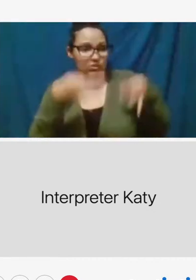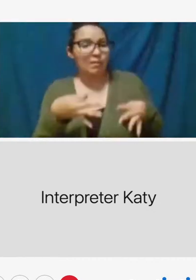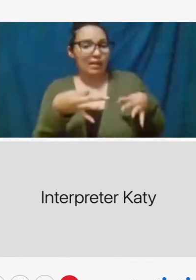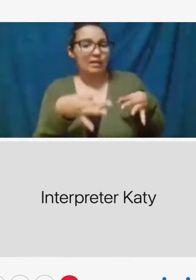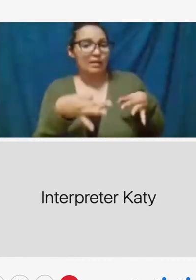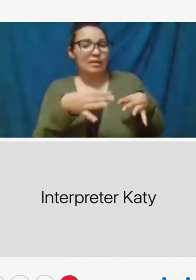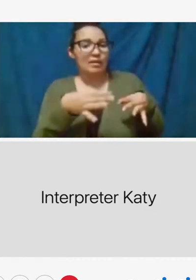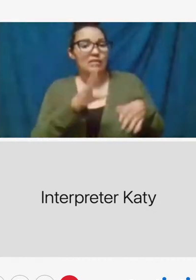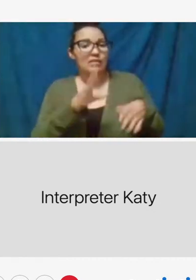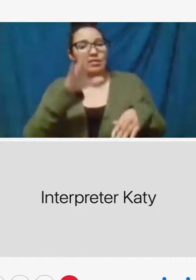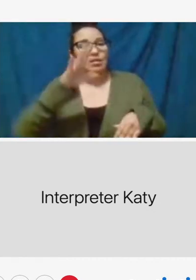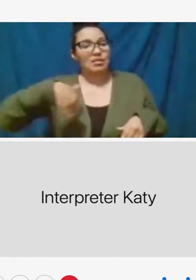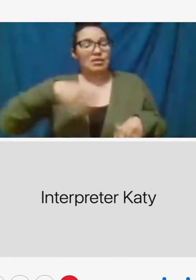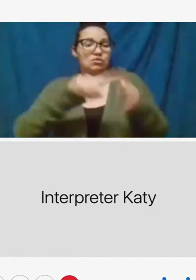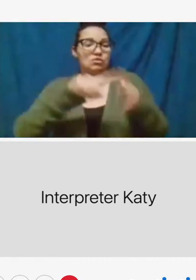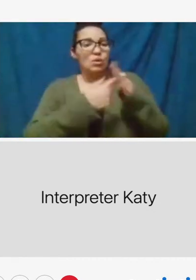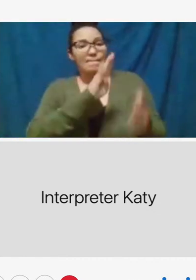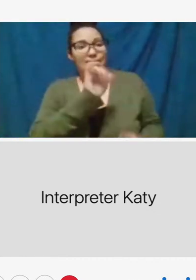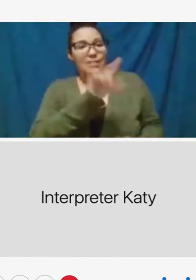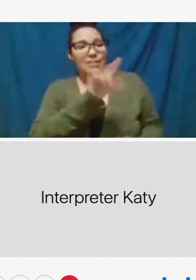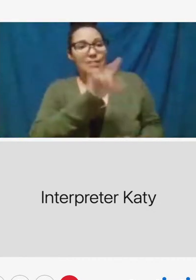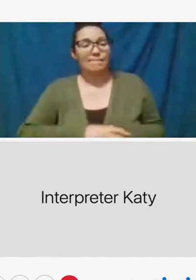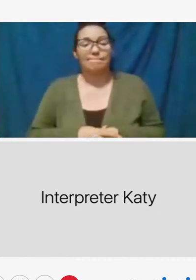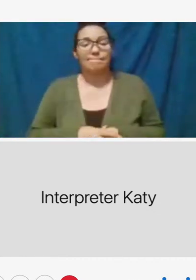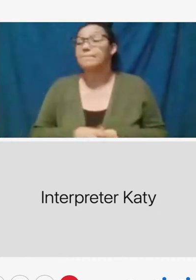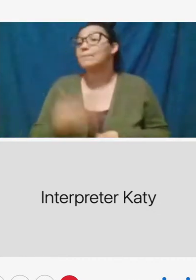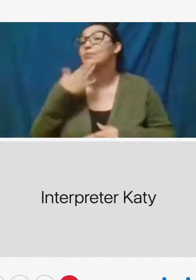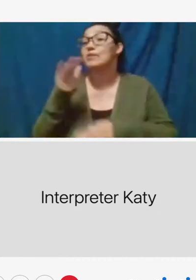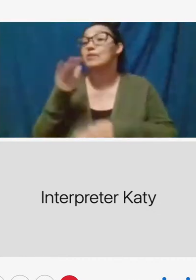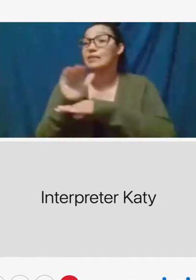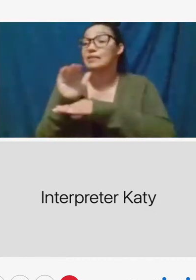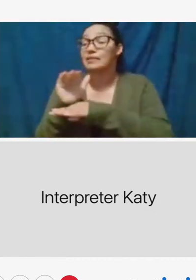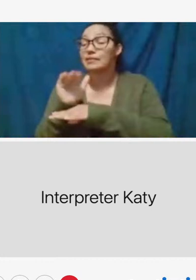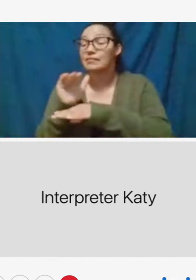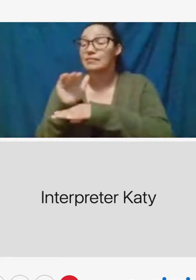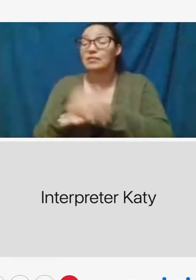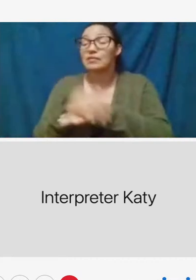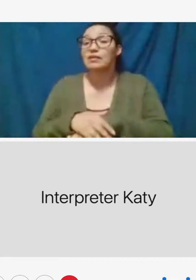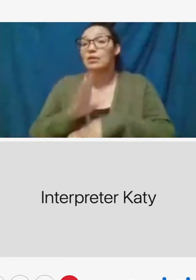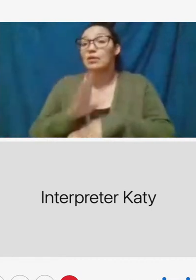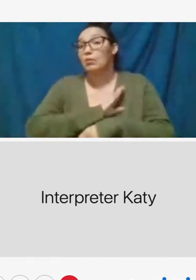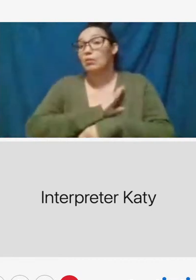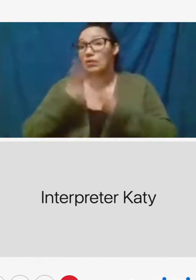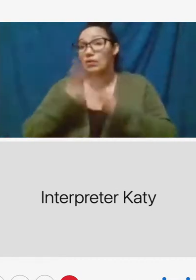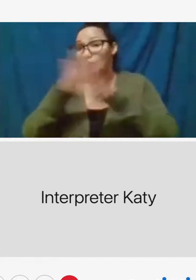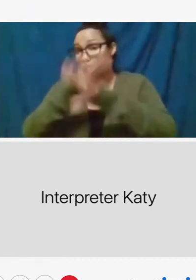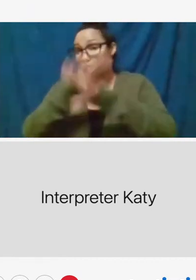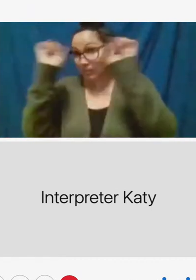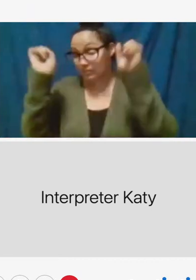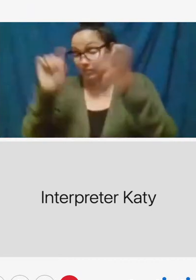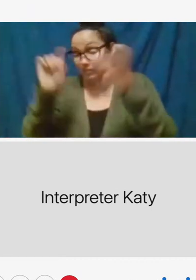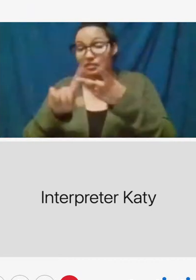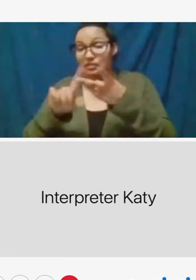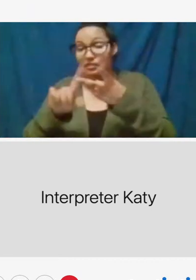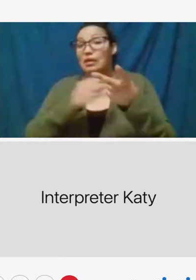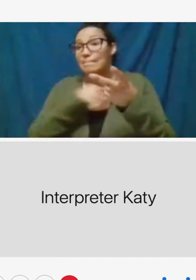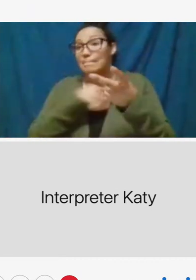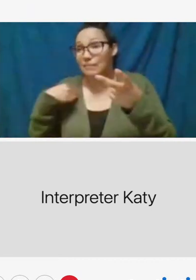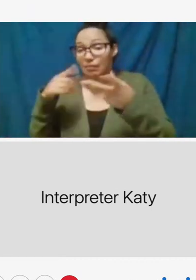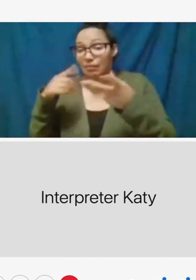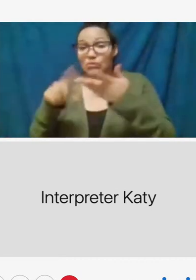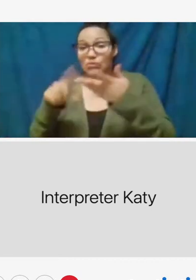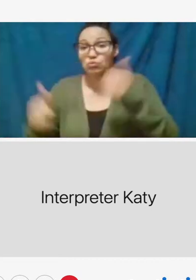Bill uh good evening board president adain board members superintendent Miranda executive cabinet members of the